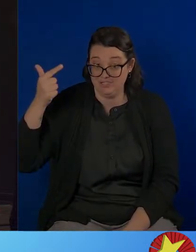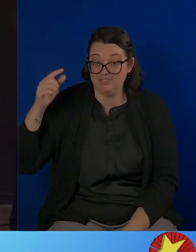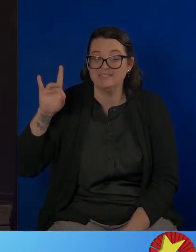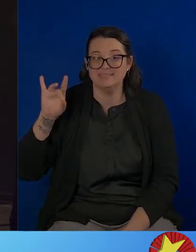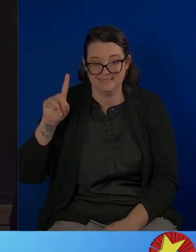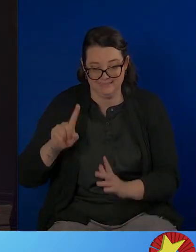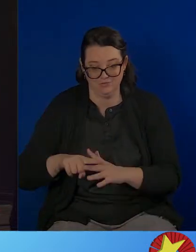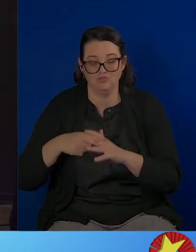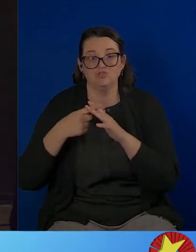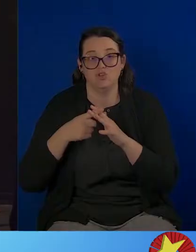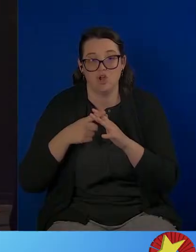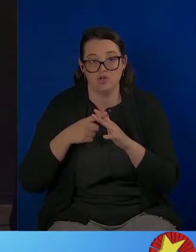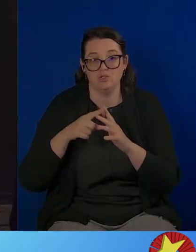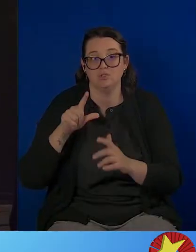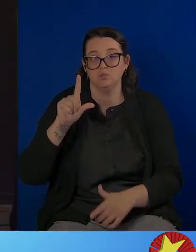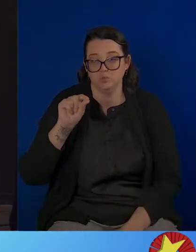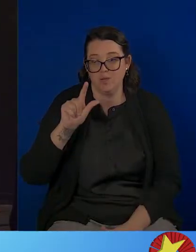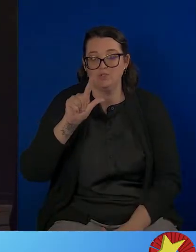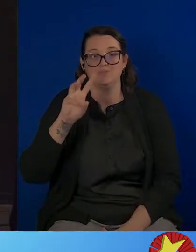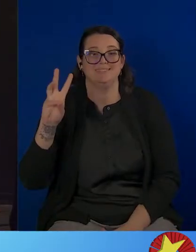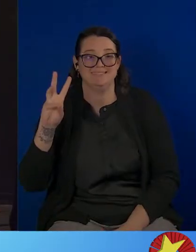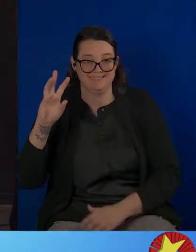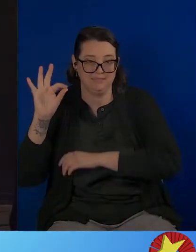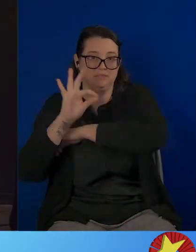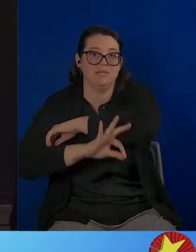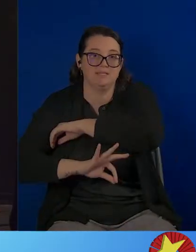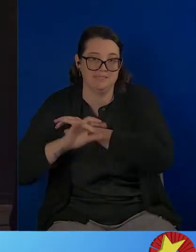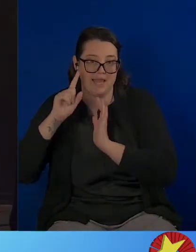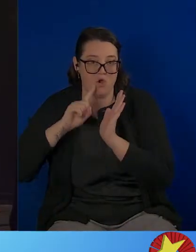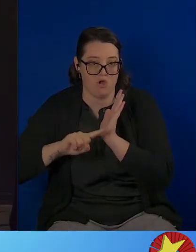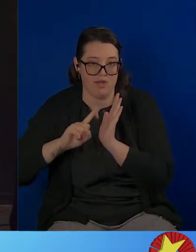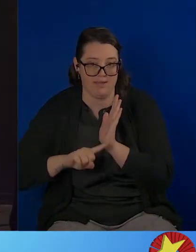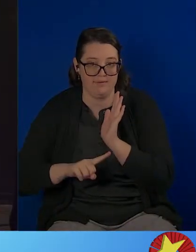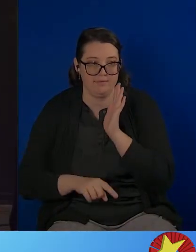the 2026 sunset audit.